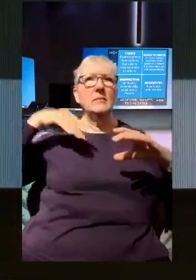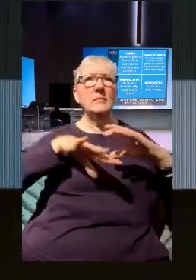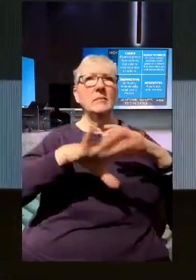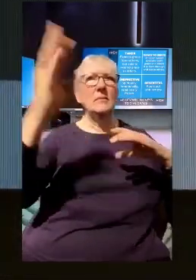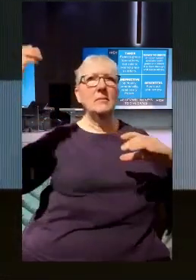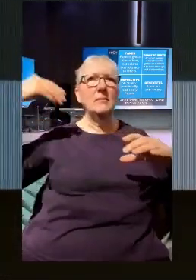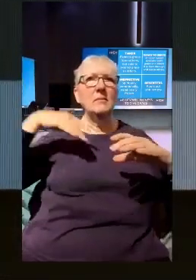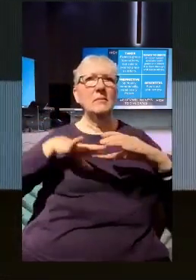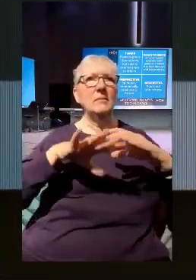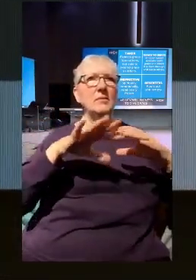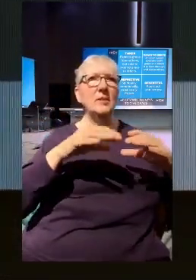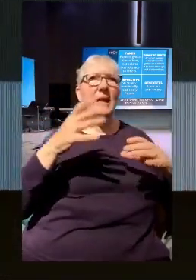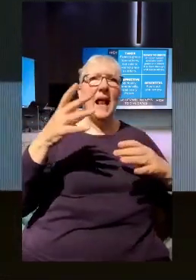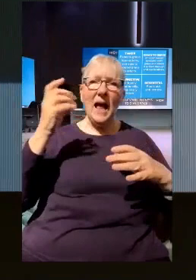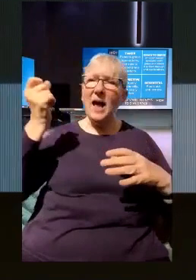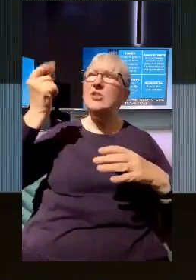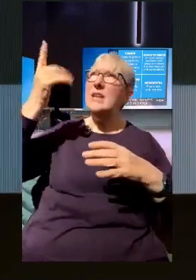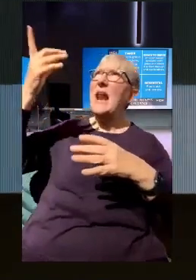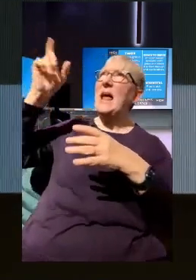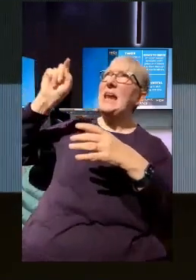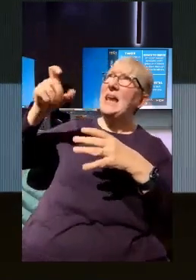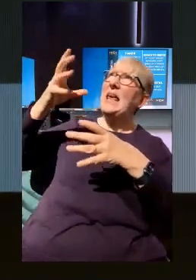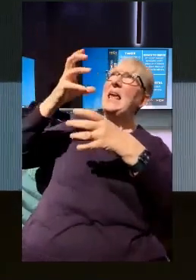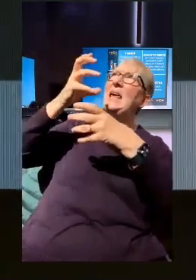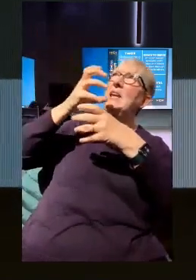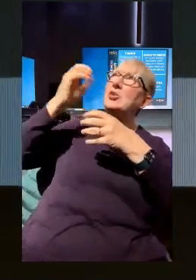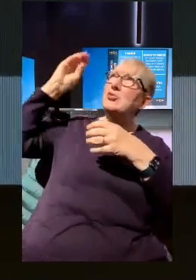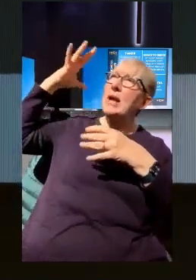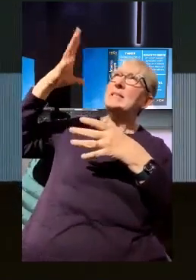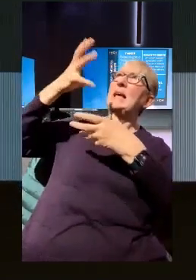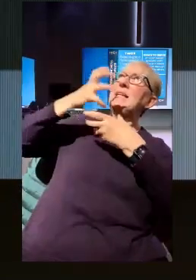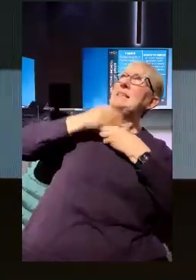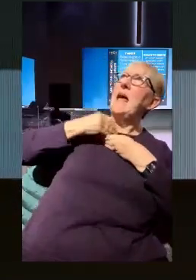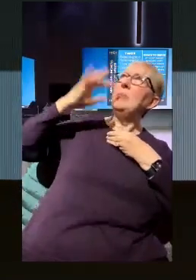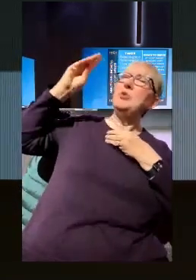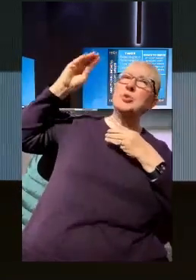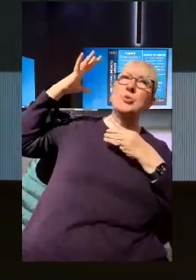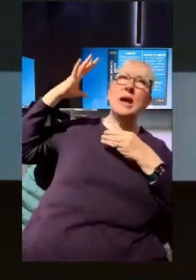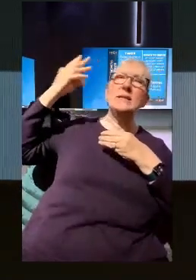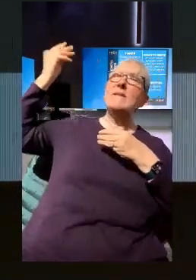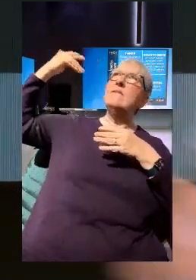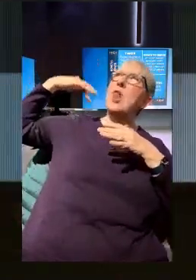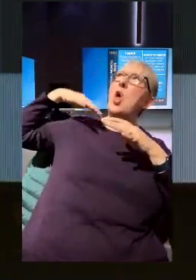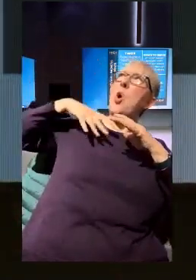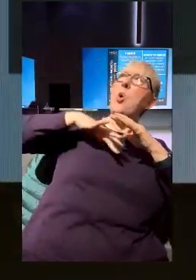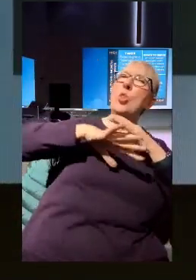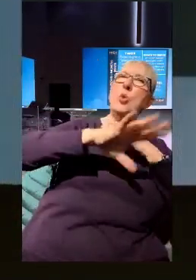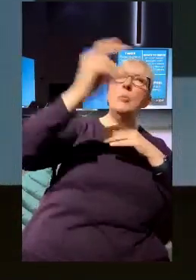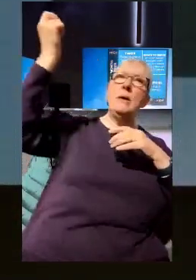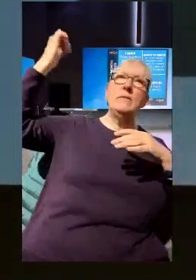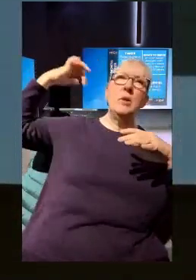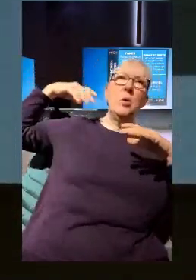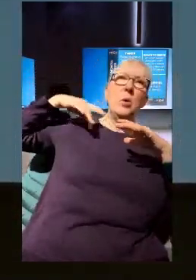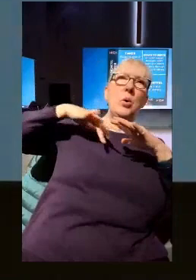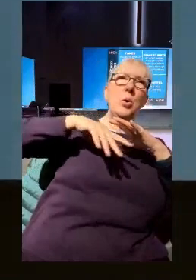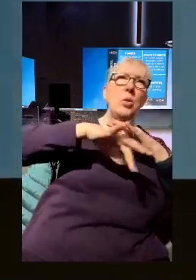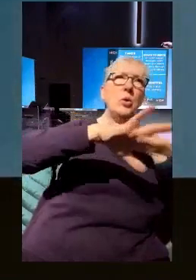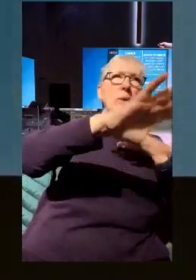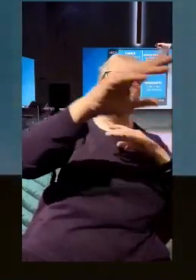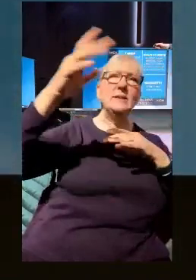need grace and I accept your grace and it is flowing through me and I am so overwhelmed by that grace that it is just passing out to the